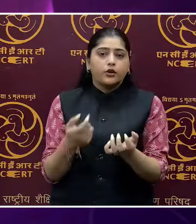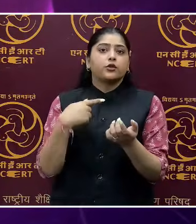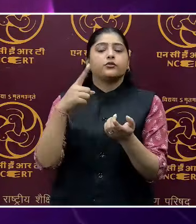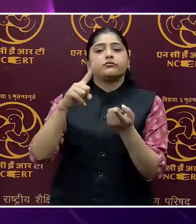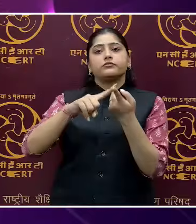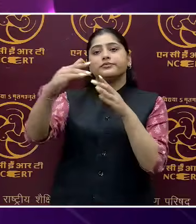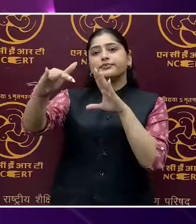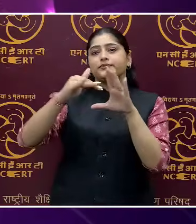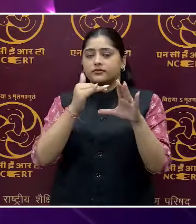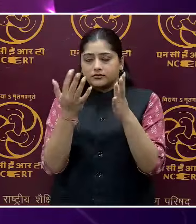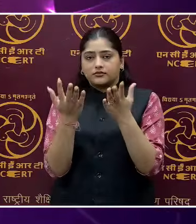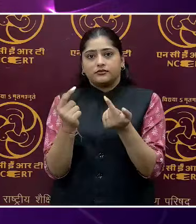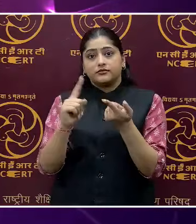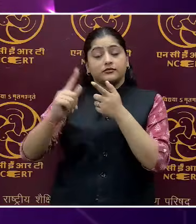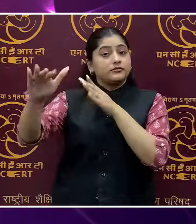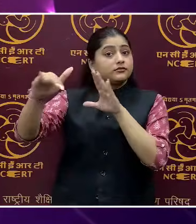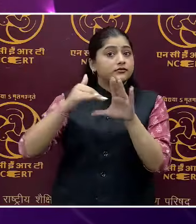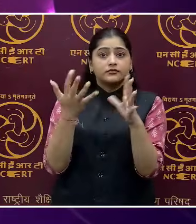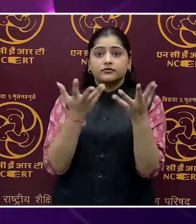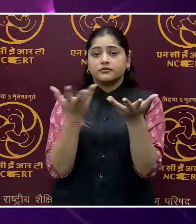is